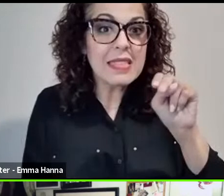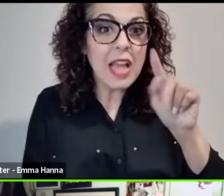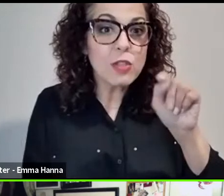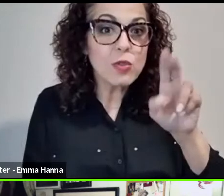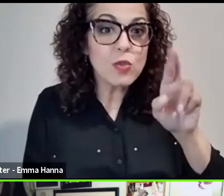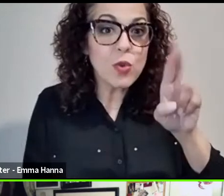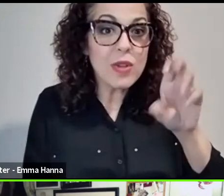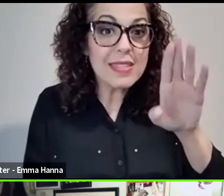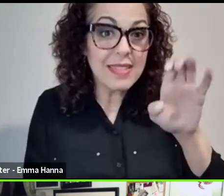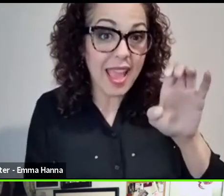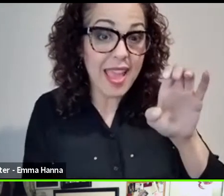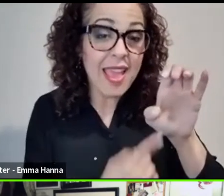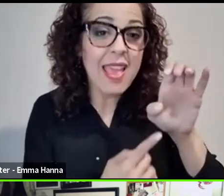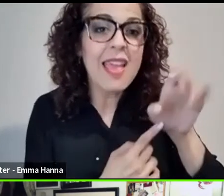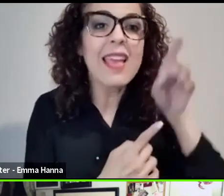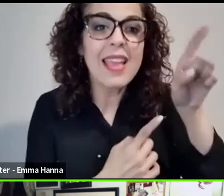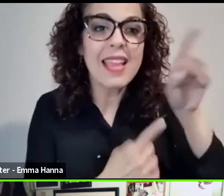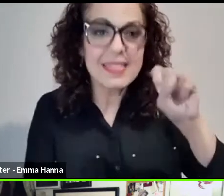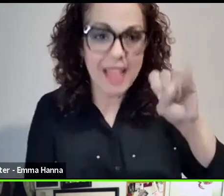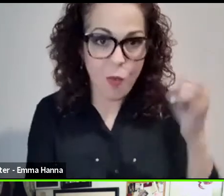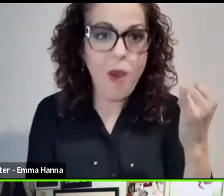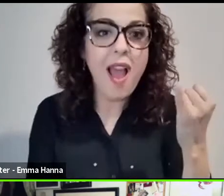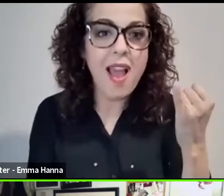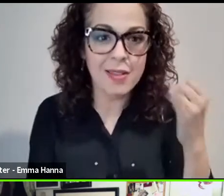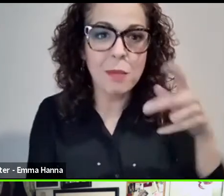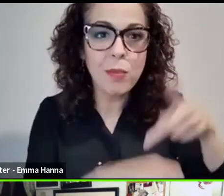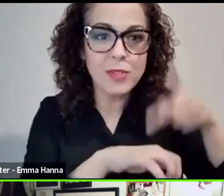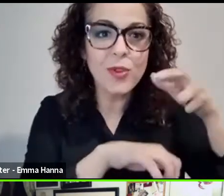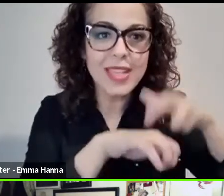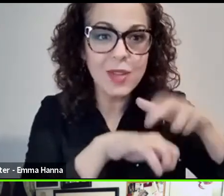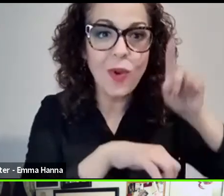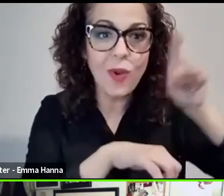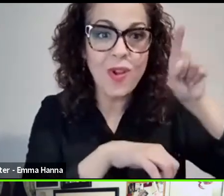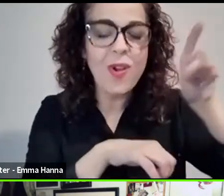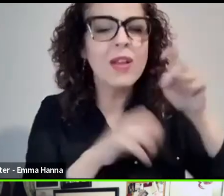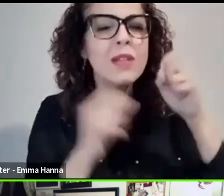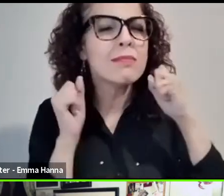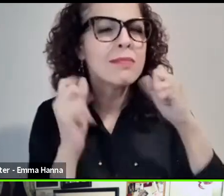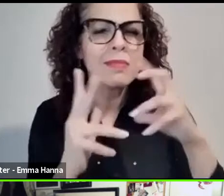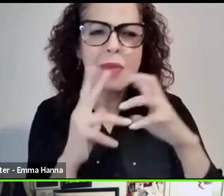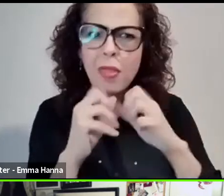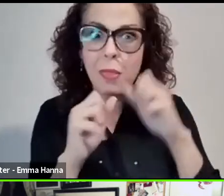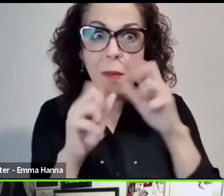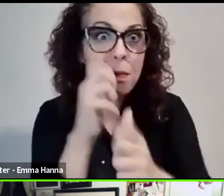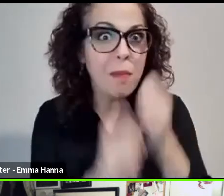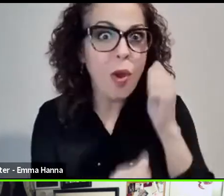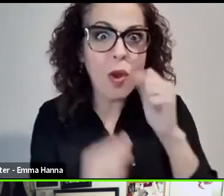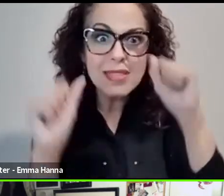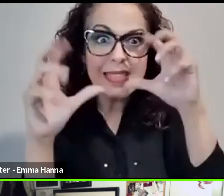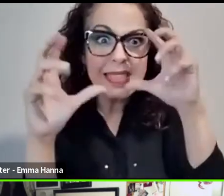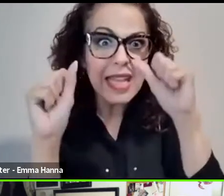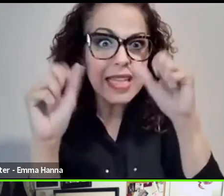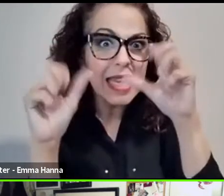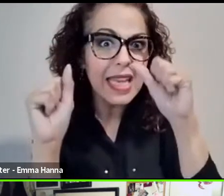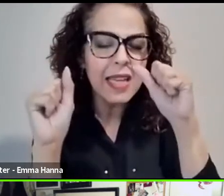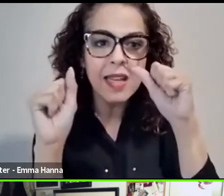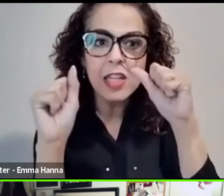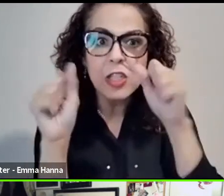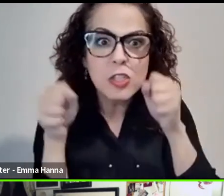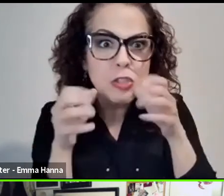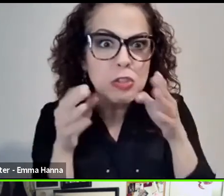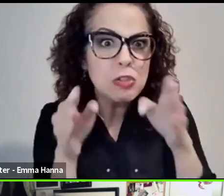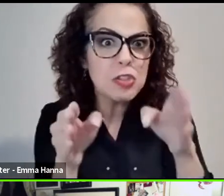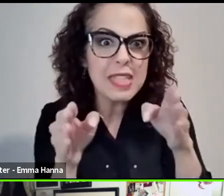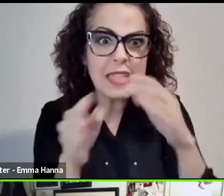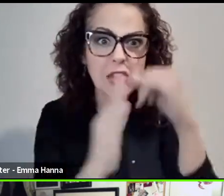the artist hipster neighborhood in San Juan. And it has some of the most stunning street art in the world, and like mean